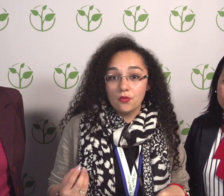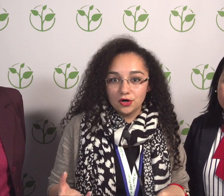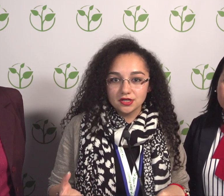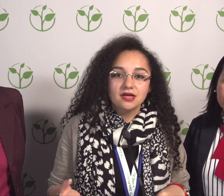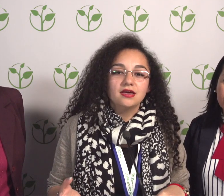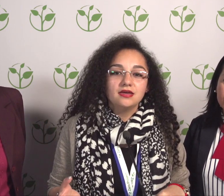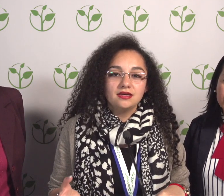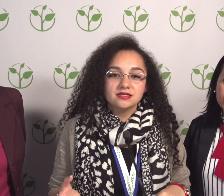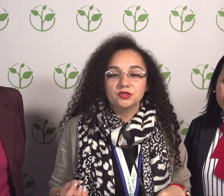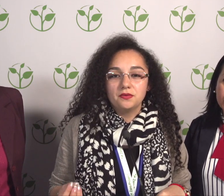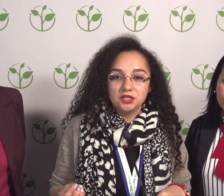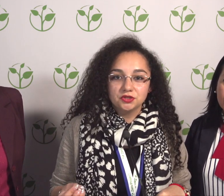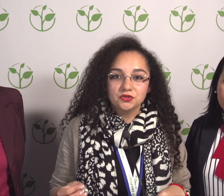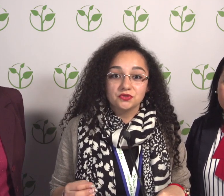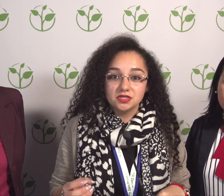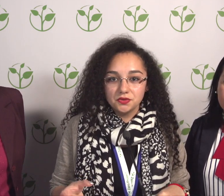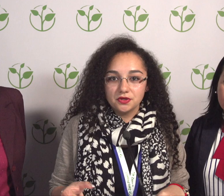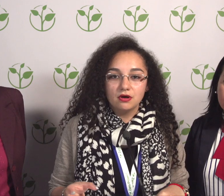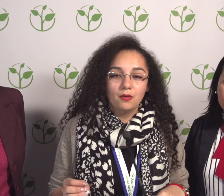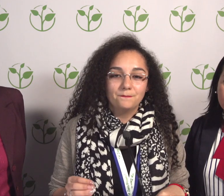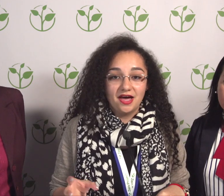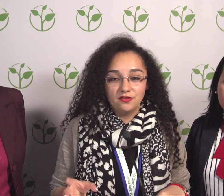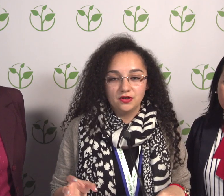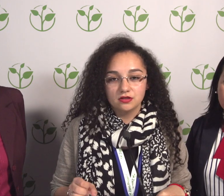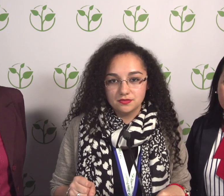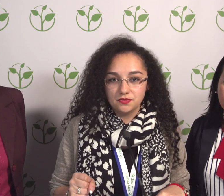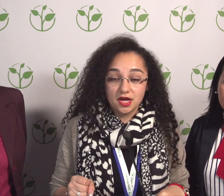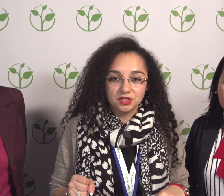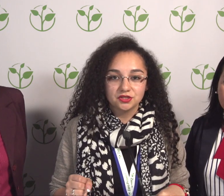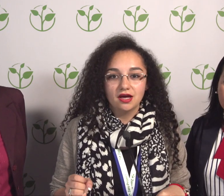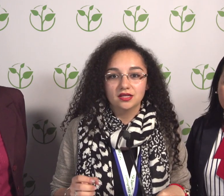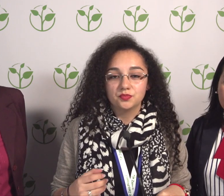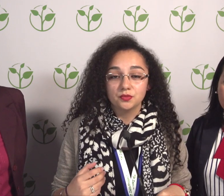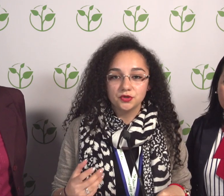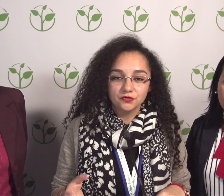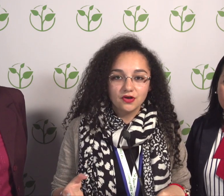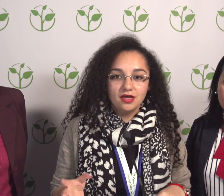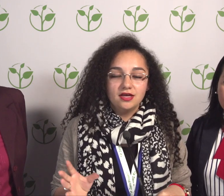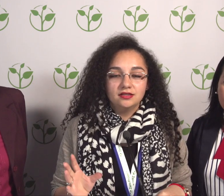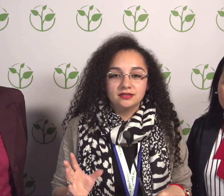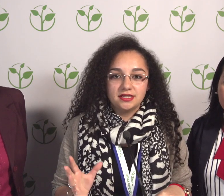this award is a motivation to continue on path of inclusive education